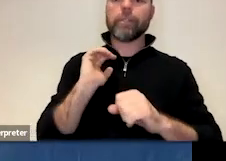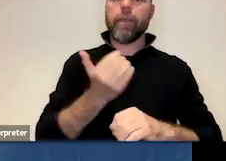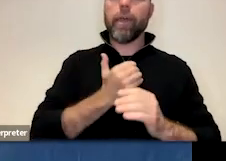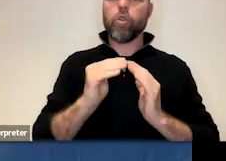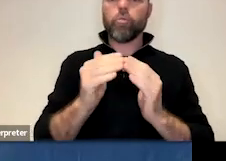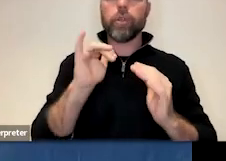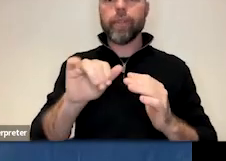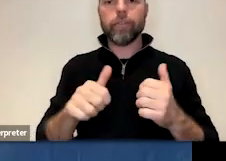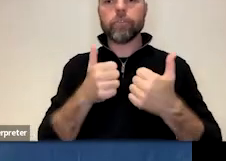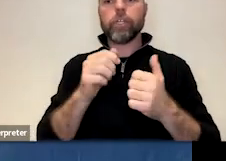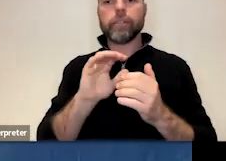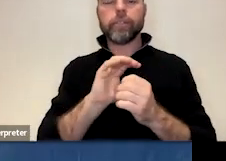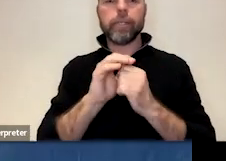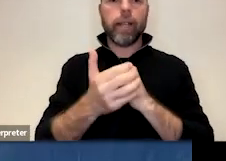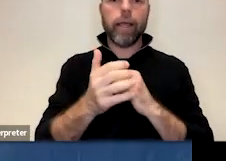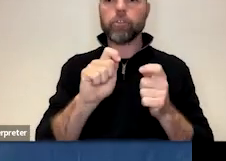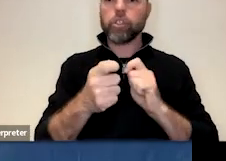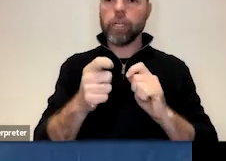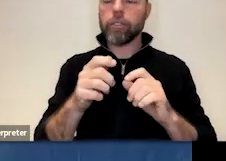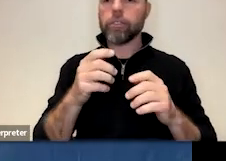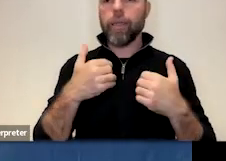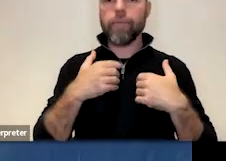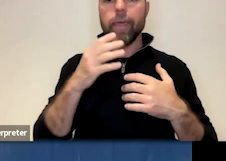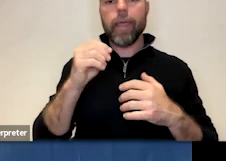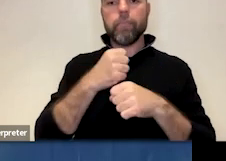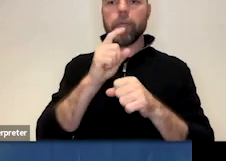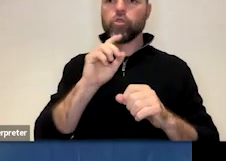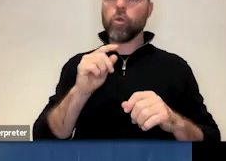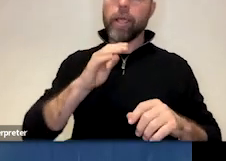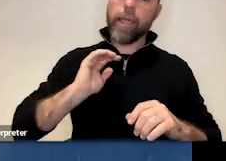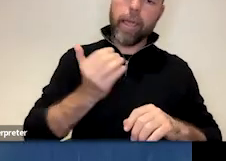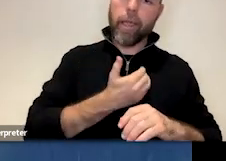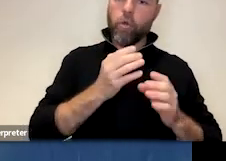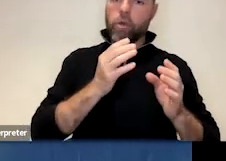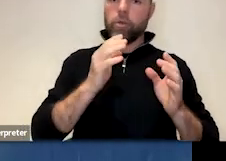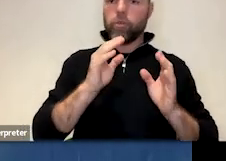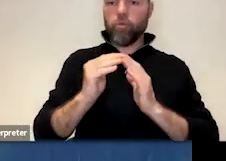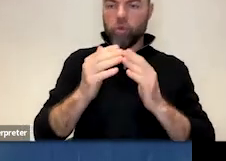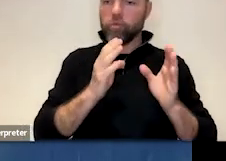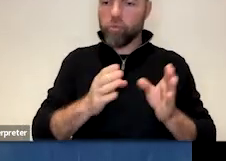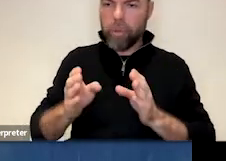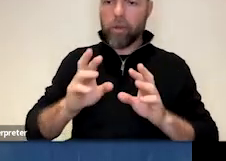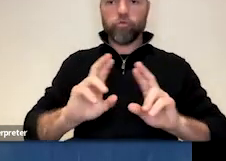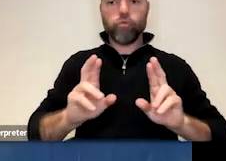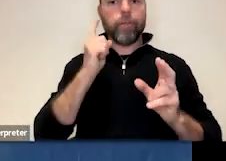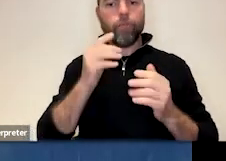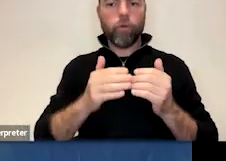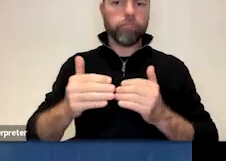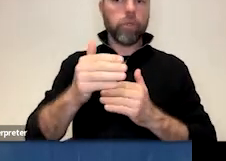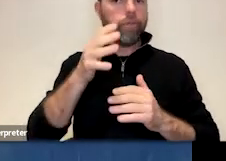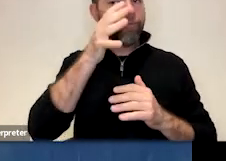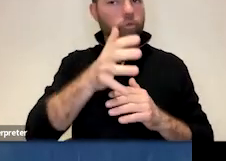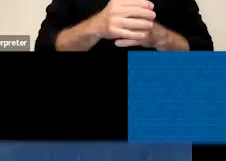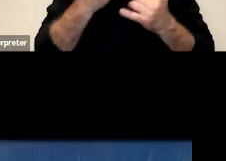that climate change possesses and ensuring that our resilient and prepared communities are ready for what lies ahead. Now, I'd like